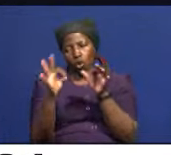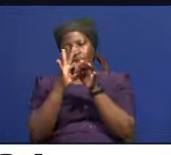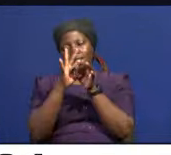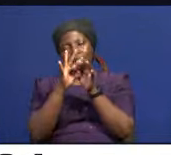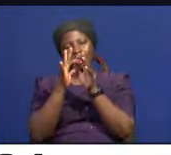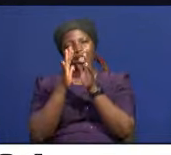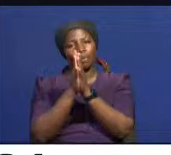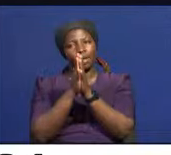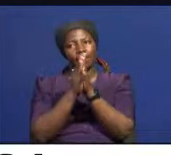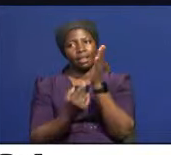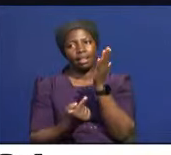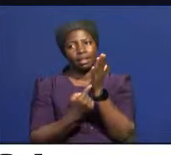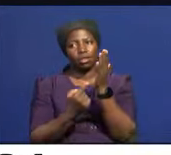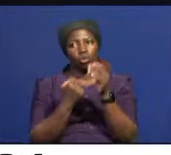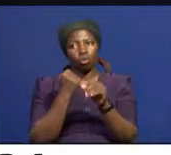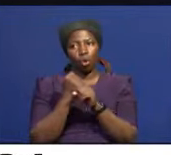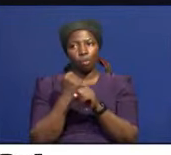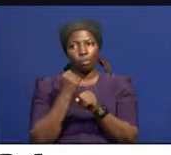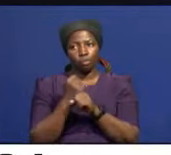job.